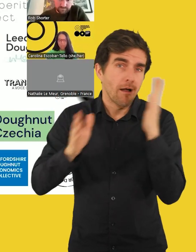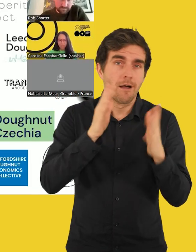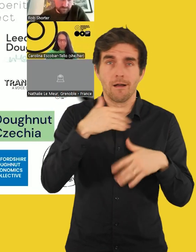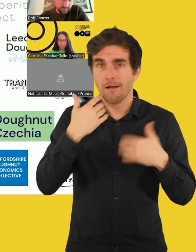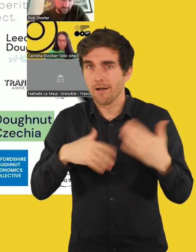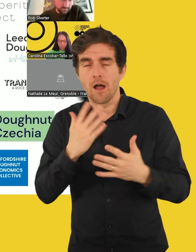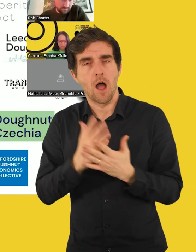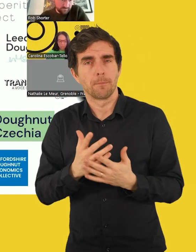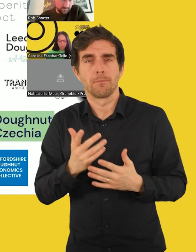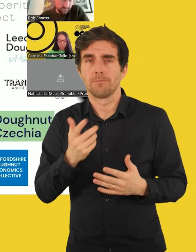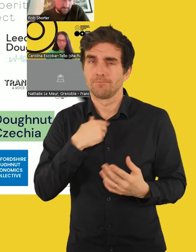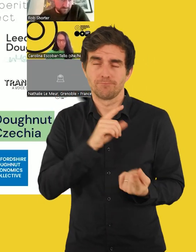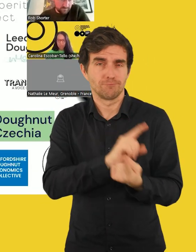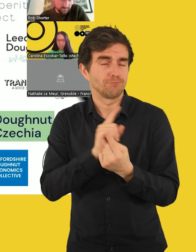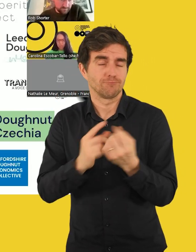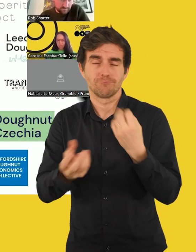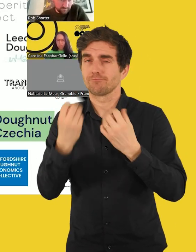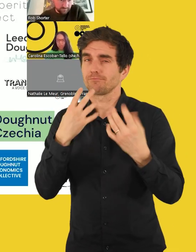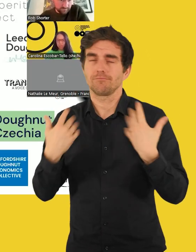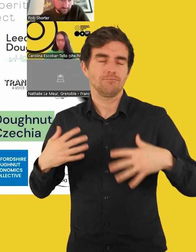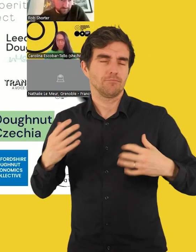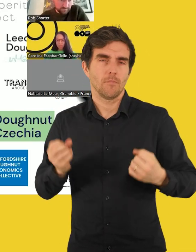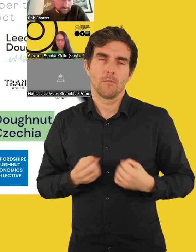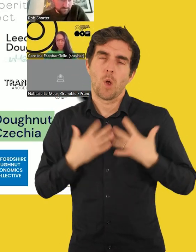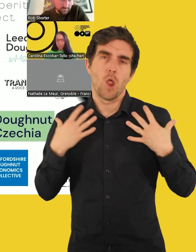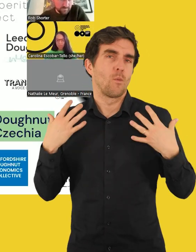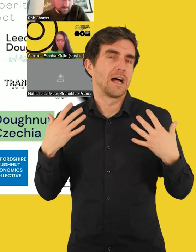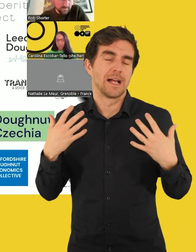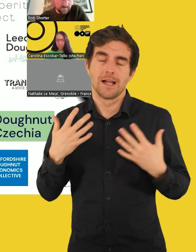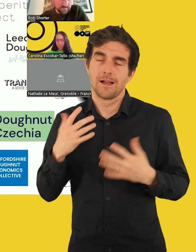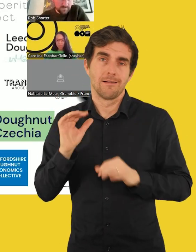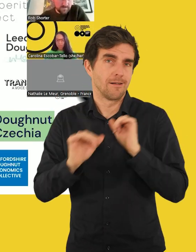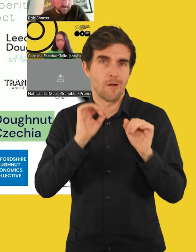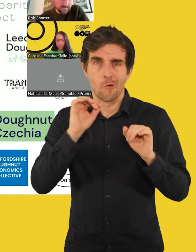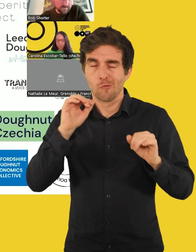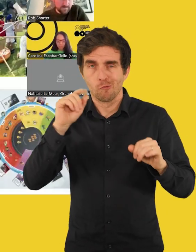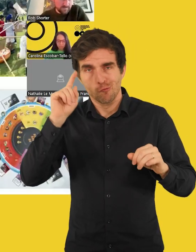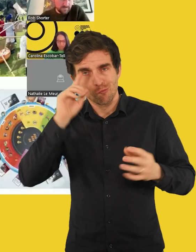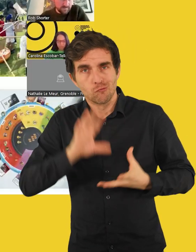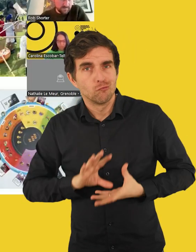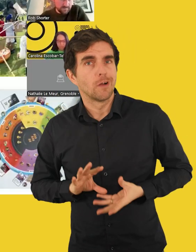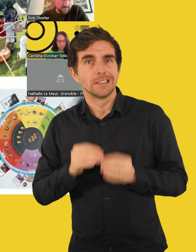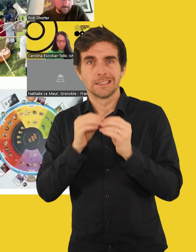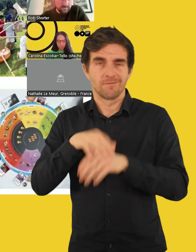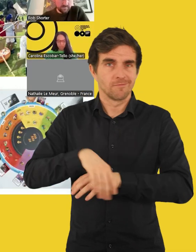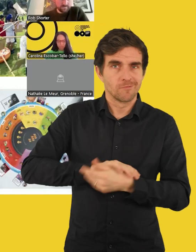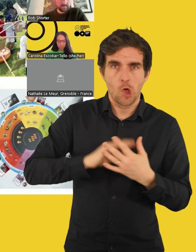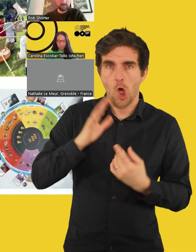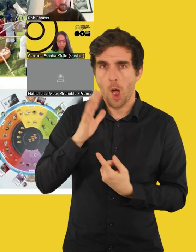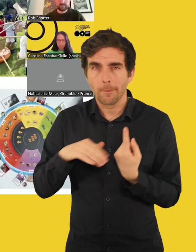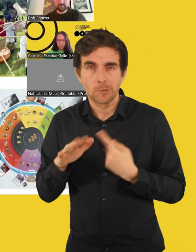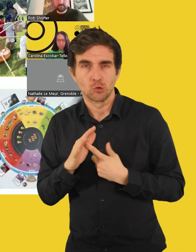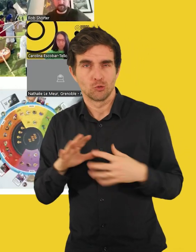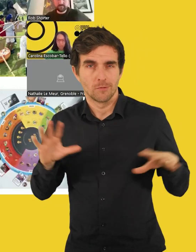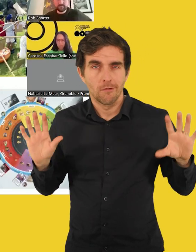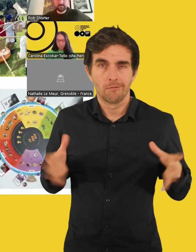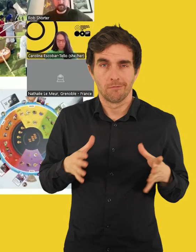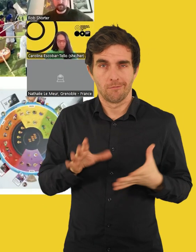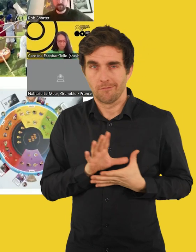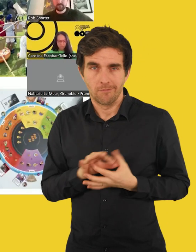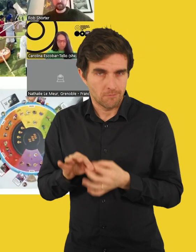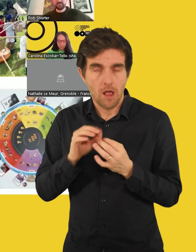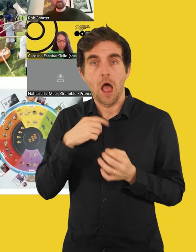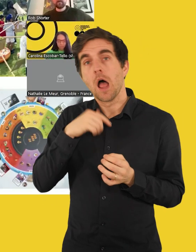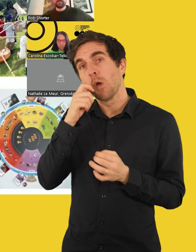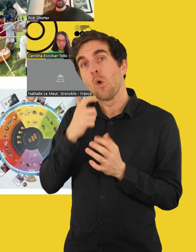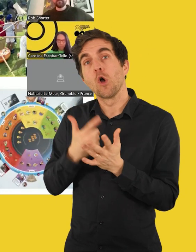in person. What we are thrilled by and just blown away by every time is the creativity that these community networks keep on bringing again